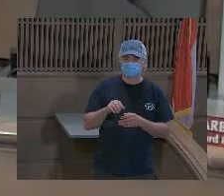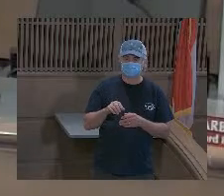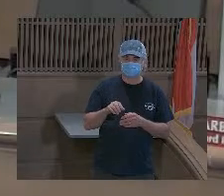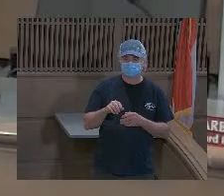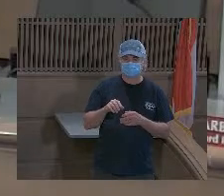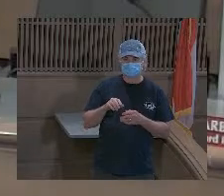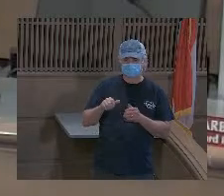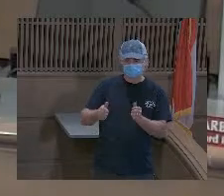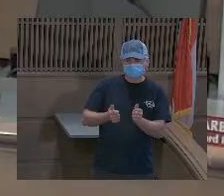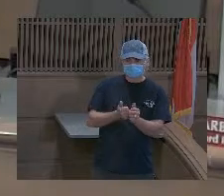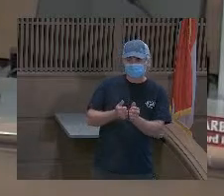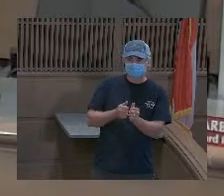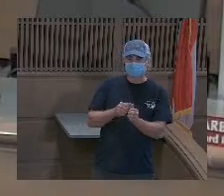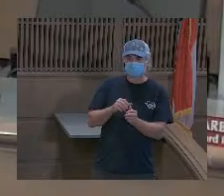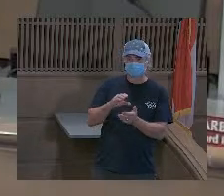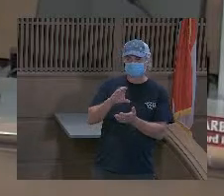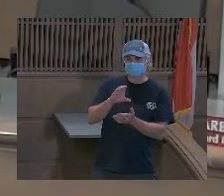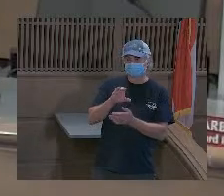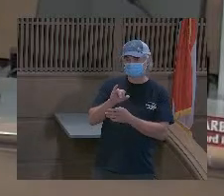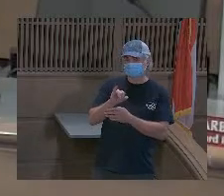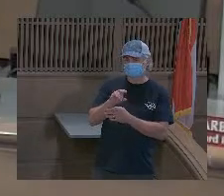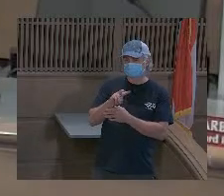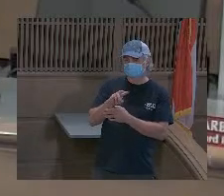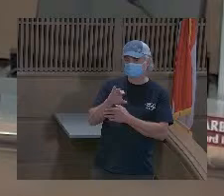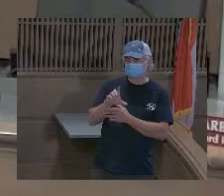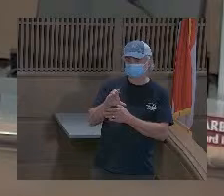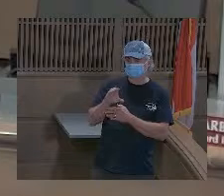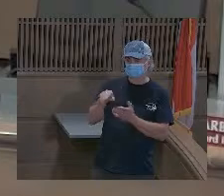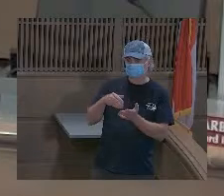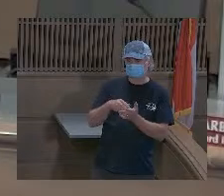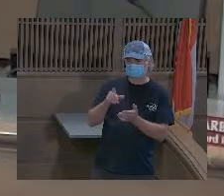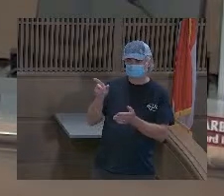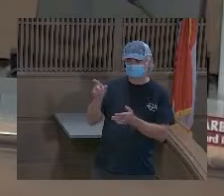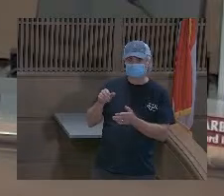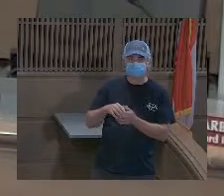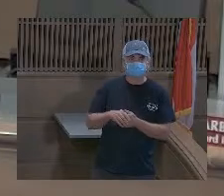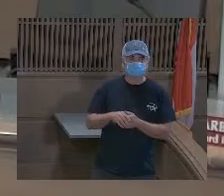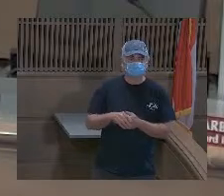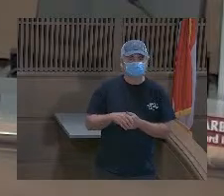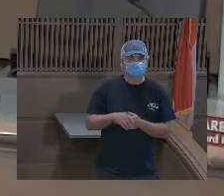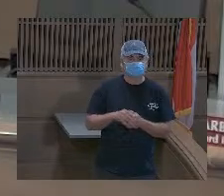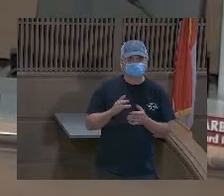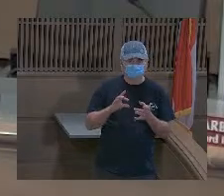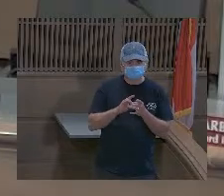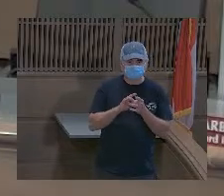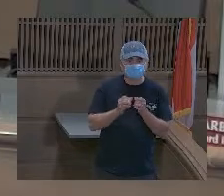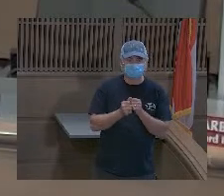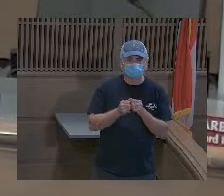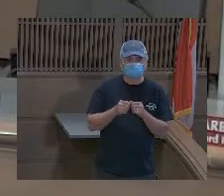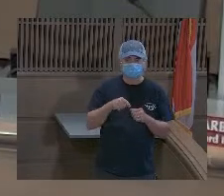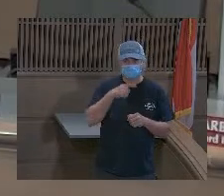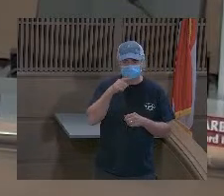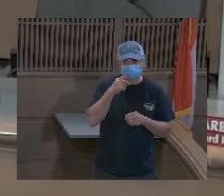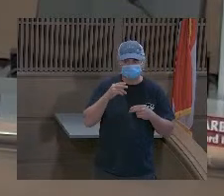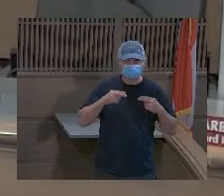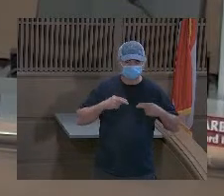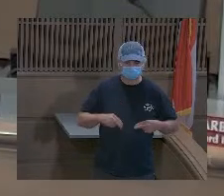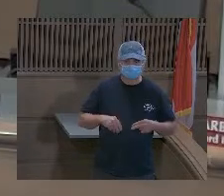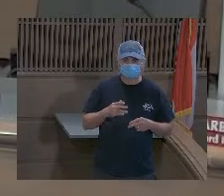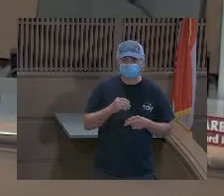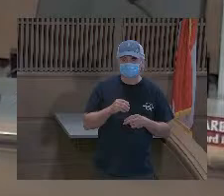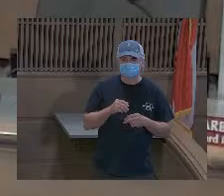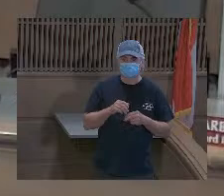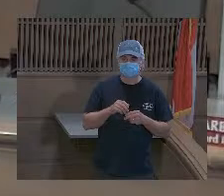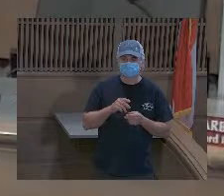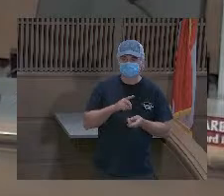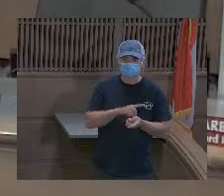We will be partnering with Phoebe Putney Memorial Hospital, the Department of Public Health, and Albany Area